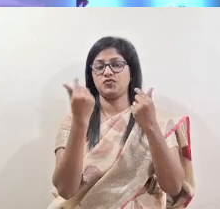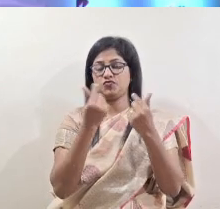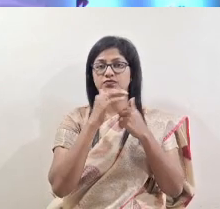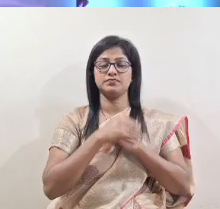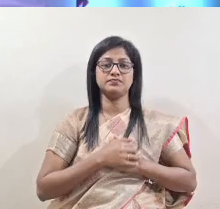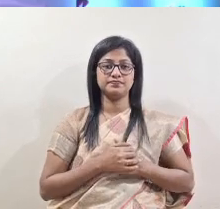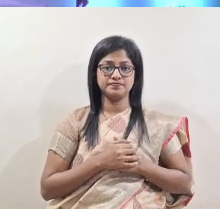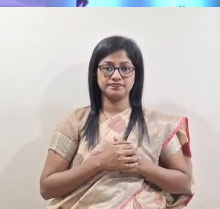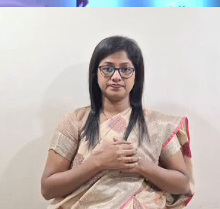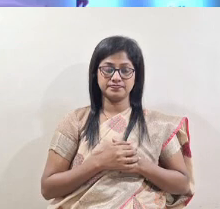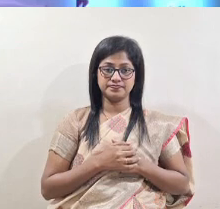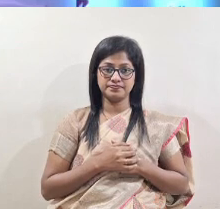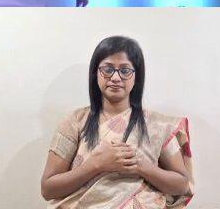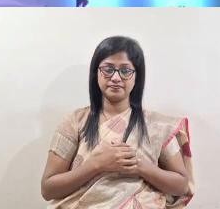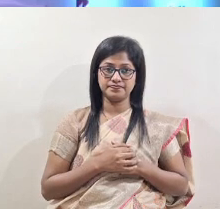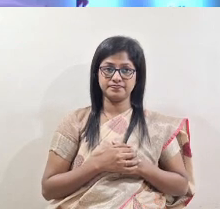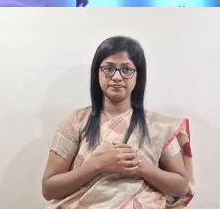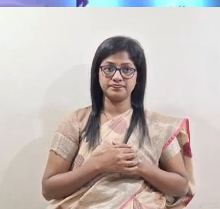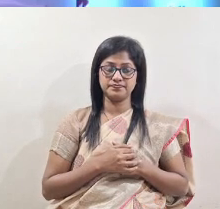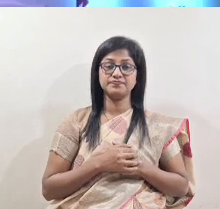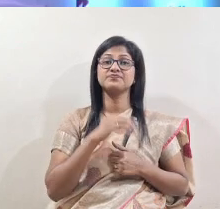mostly.